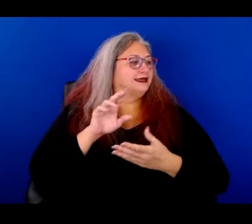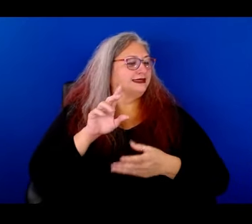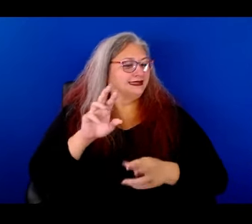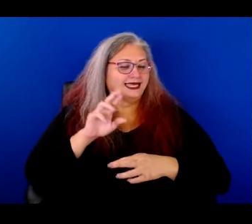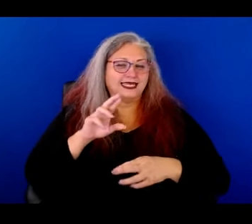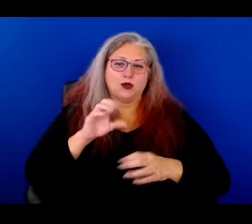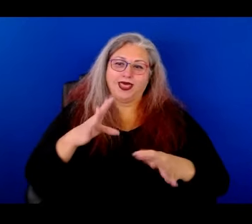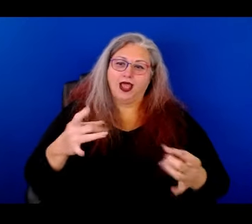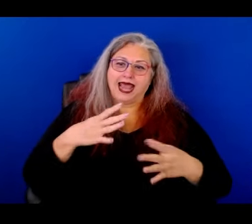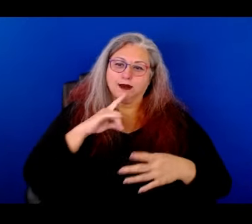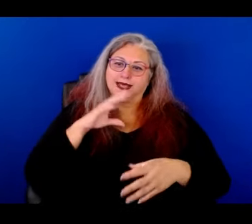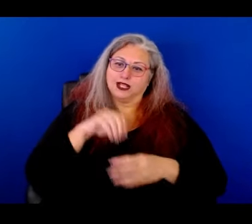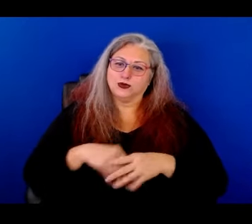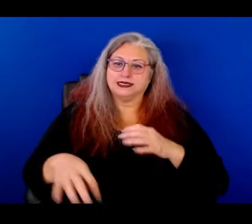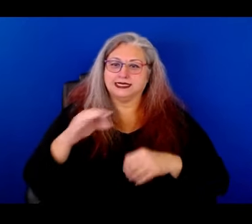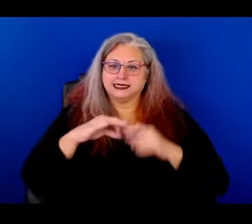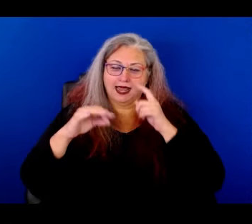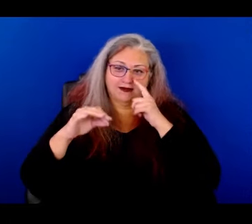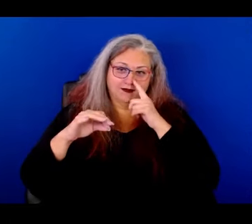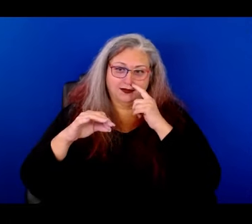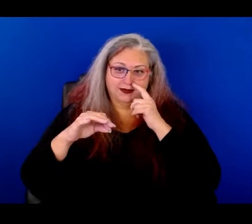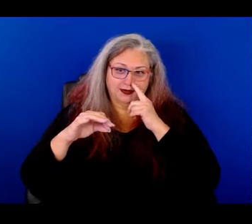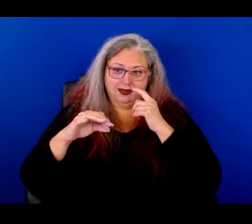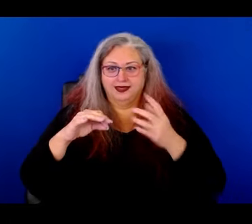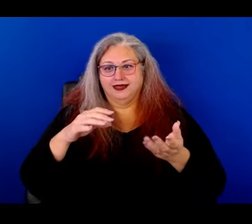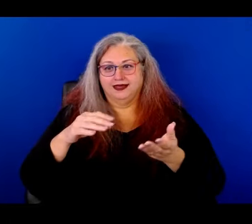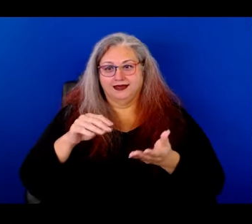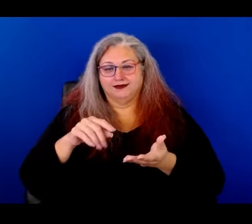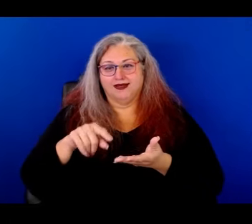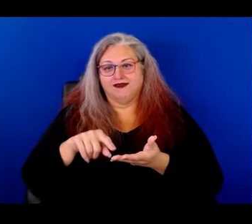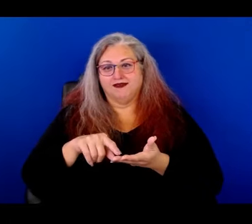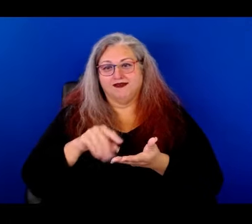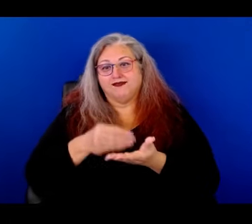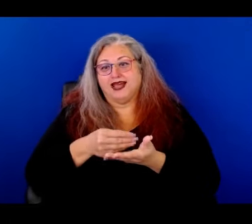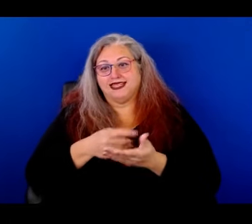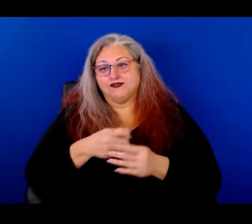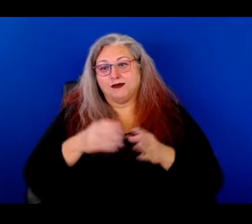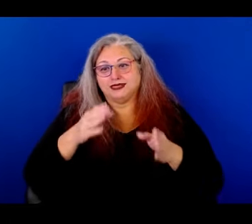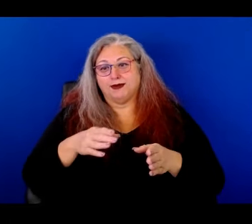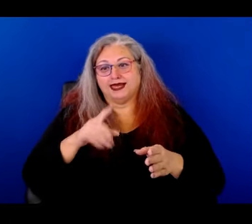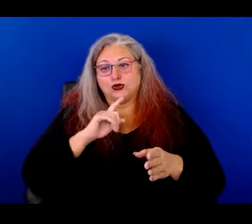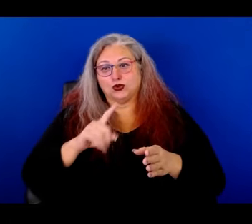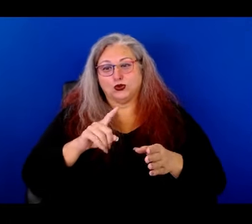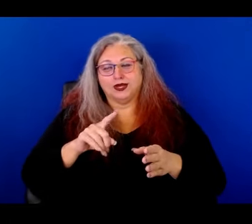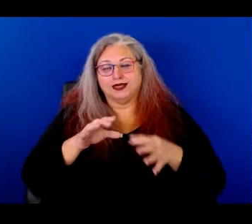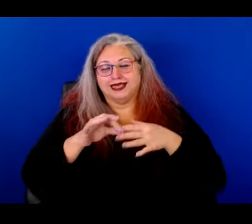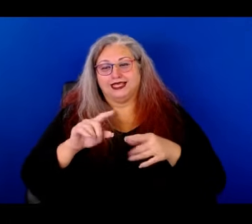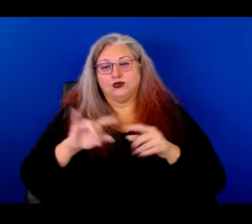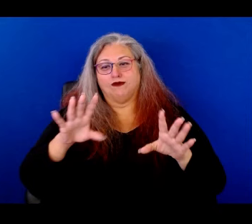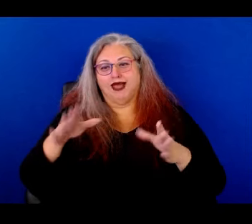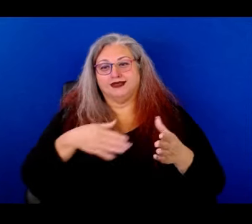be inclusive instead of funding someone who it really invokes violence